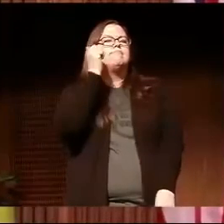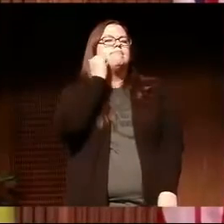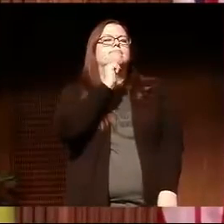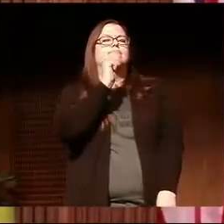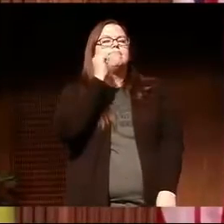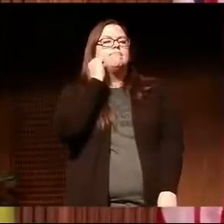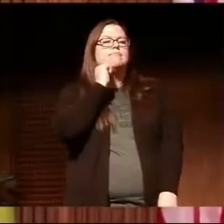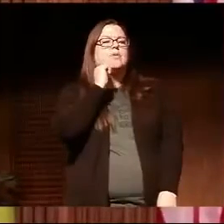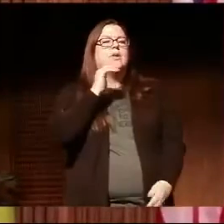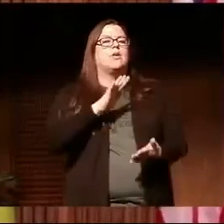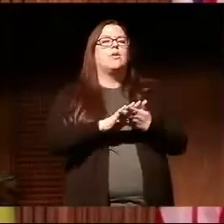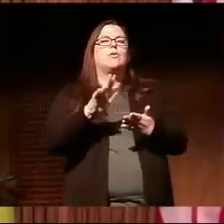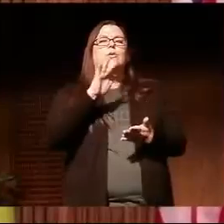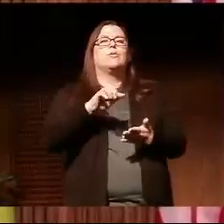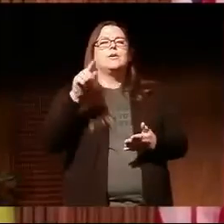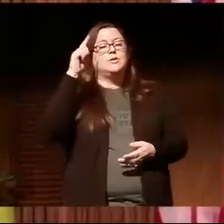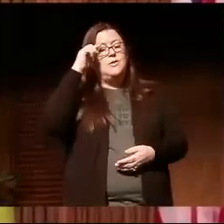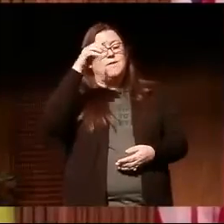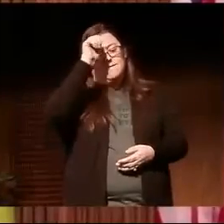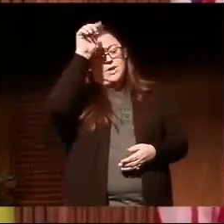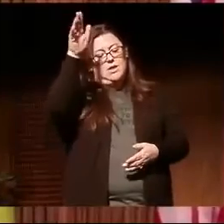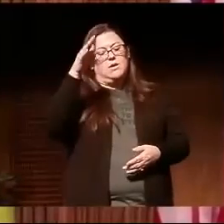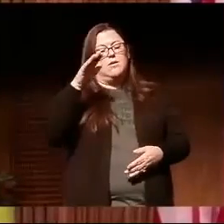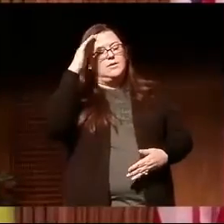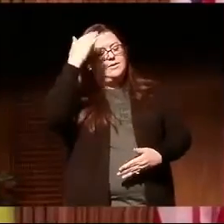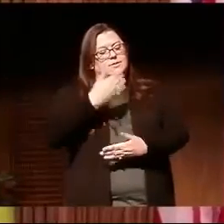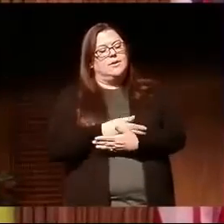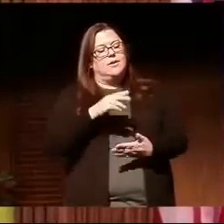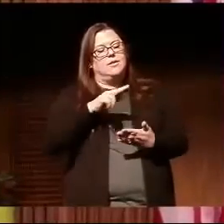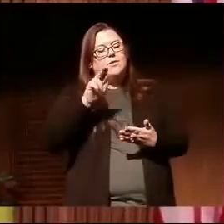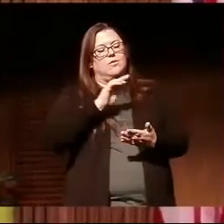Glory to the Father, to the Son, and to the Holy Spirit.